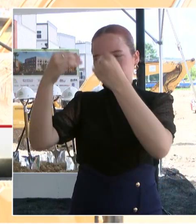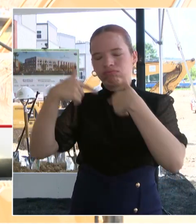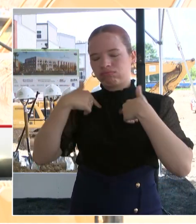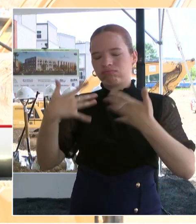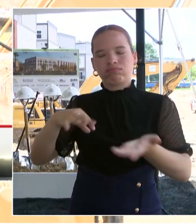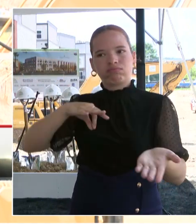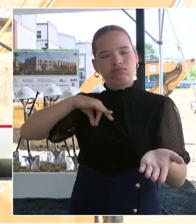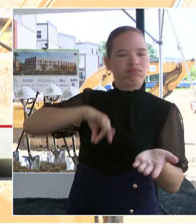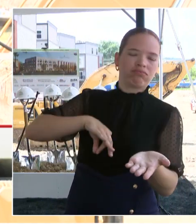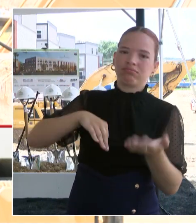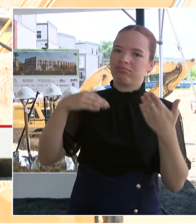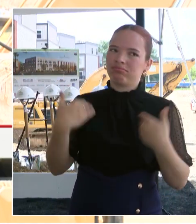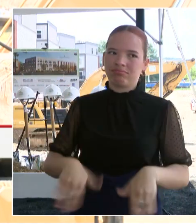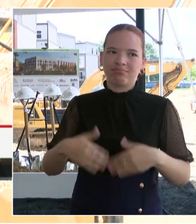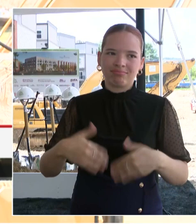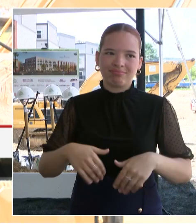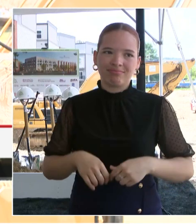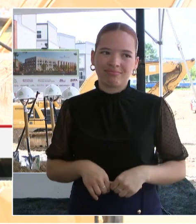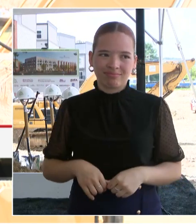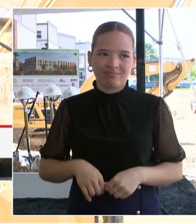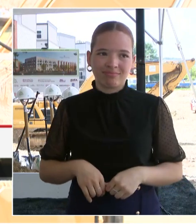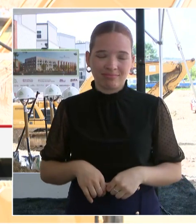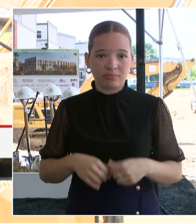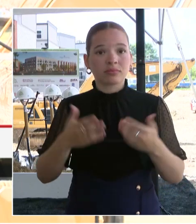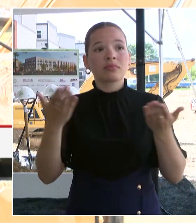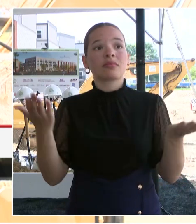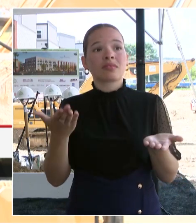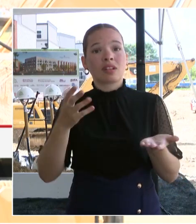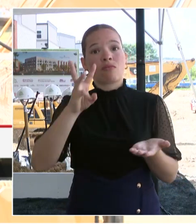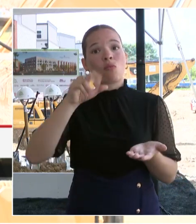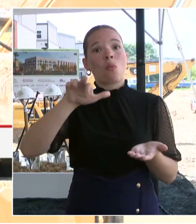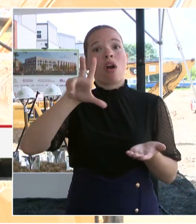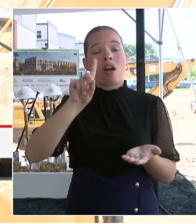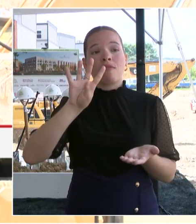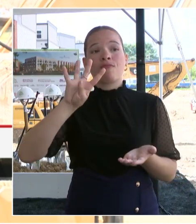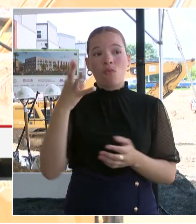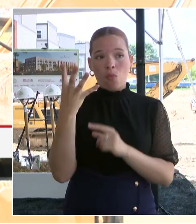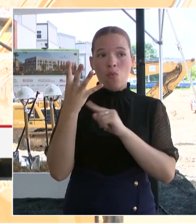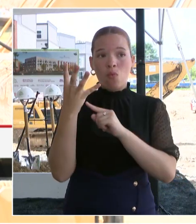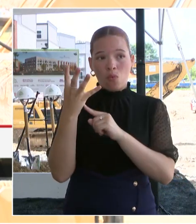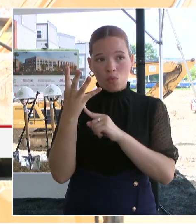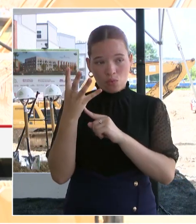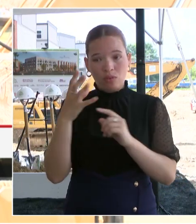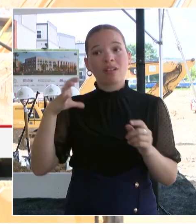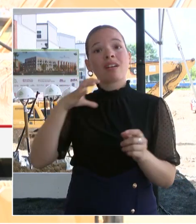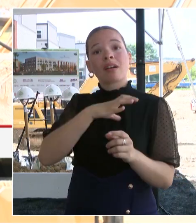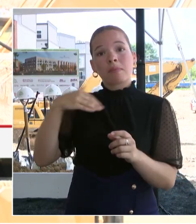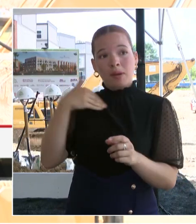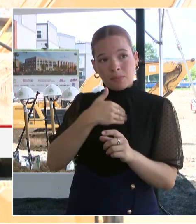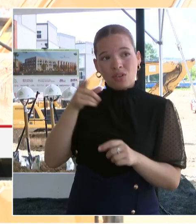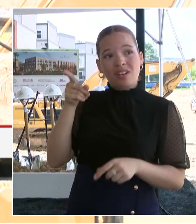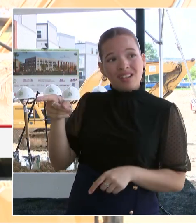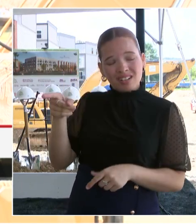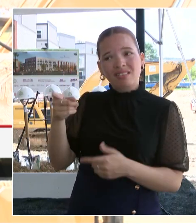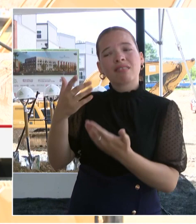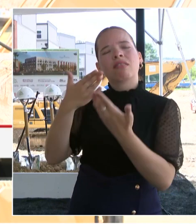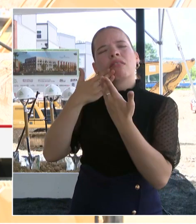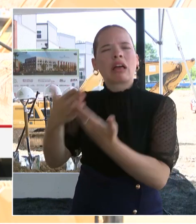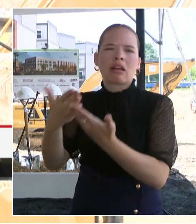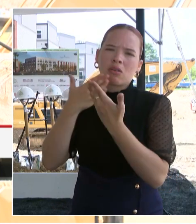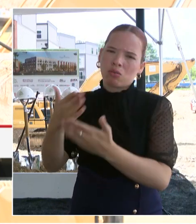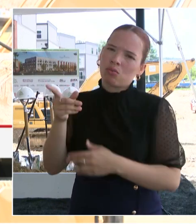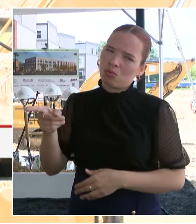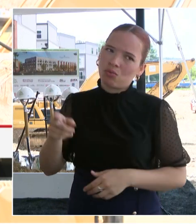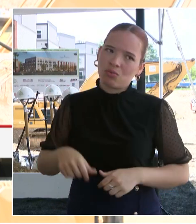4 council member who I just met today, thank you for your words earlier. Our financing team are all listed there: Truist, Grambridge, Freddie